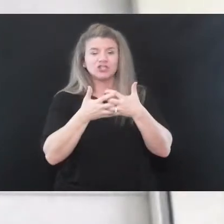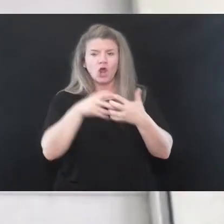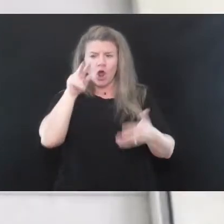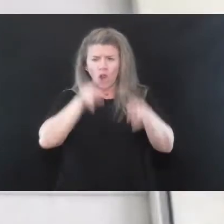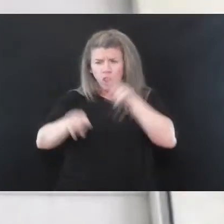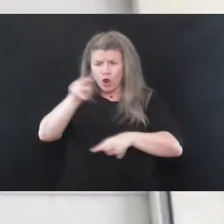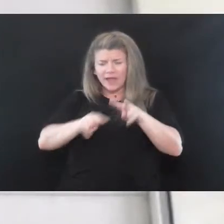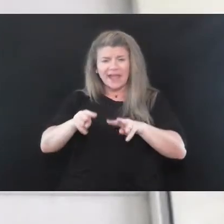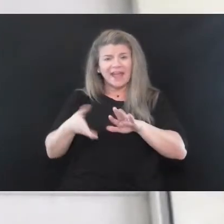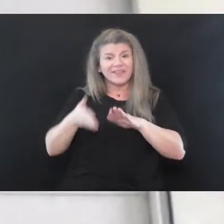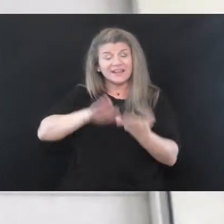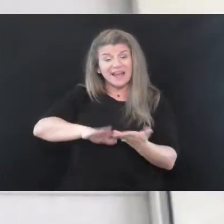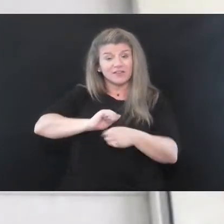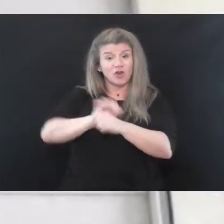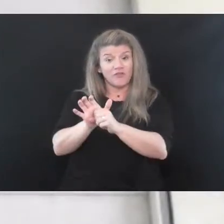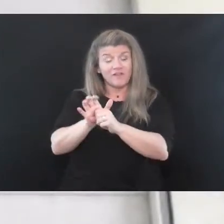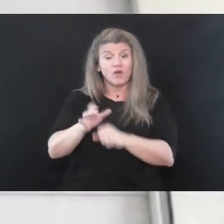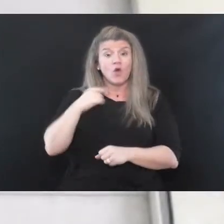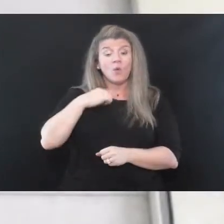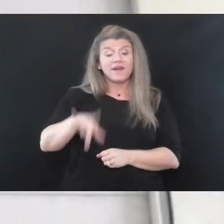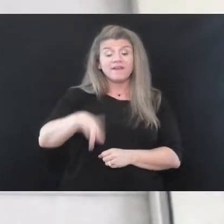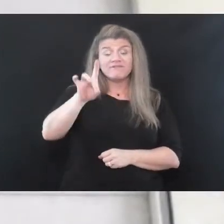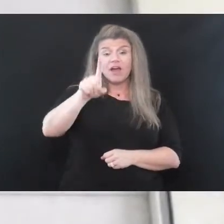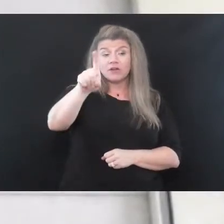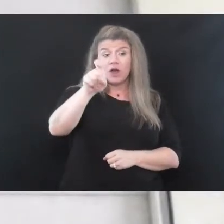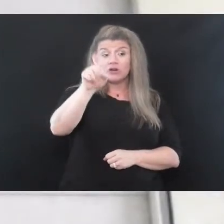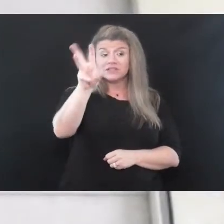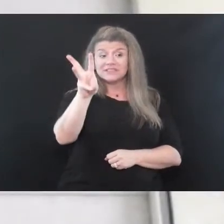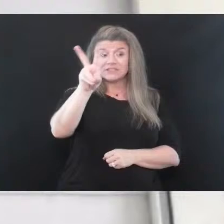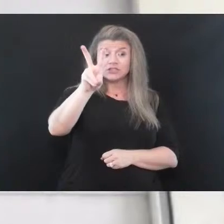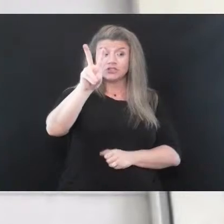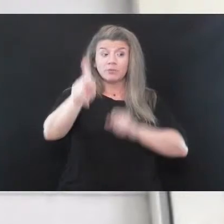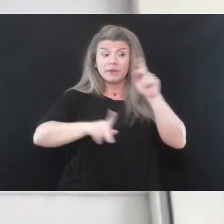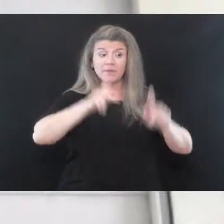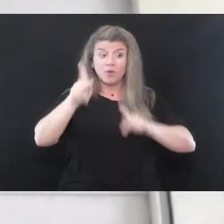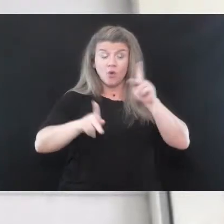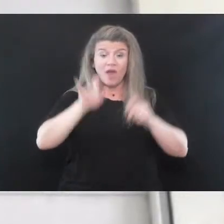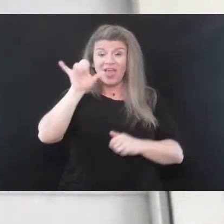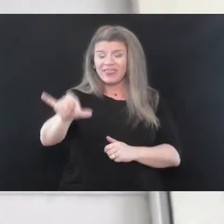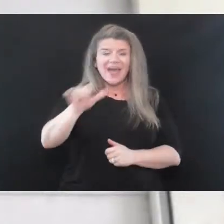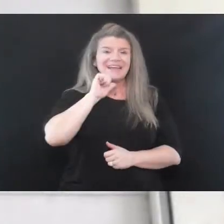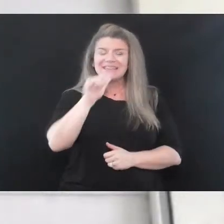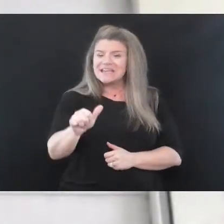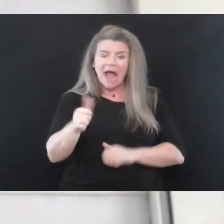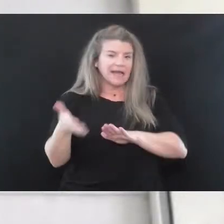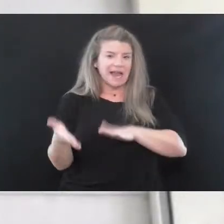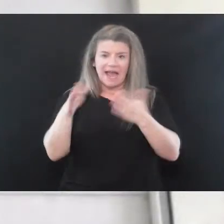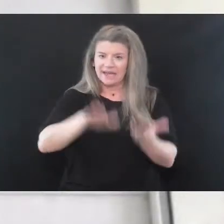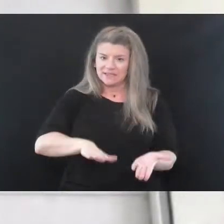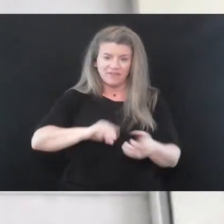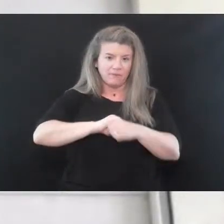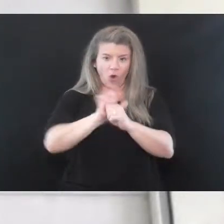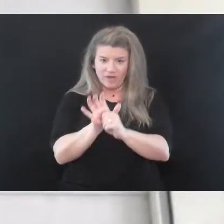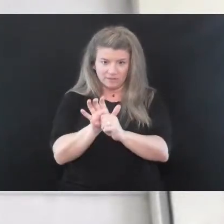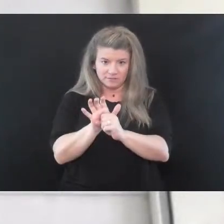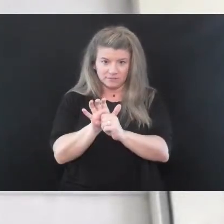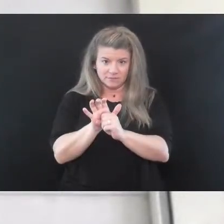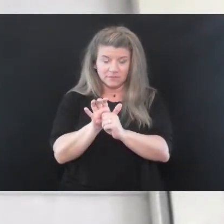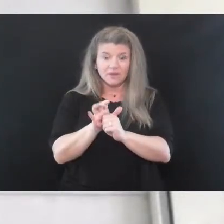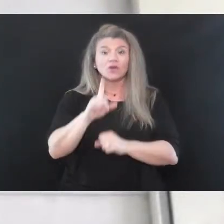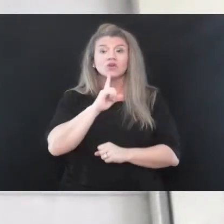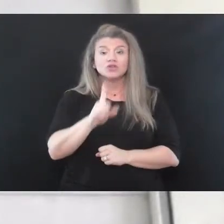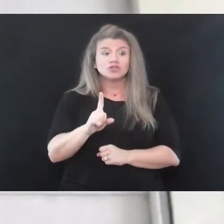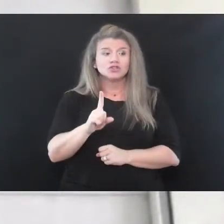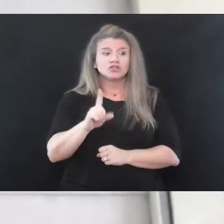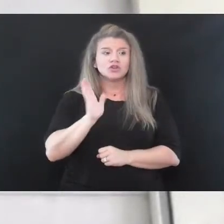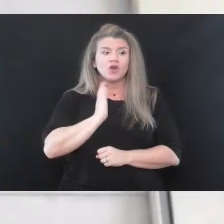And reviewing that, we did find 162 individuals that did not die from a COVID-related death. So, our